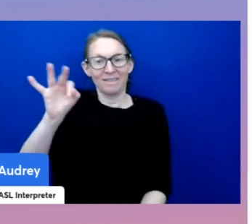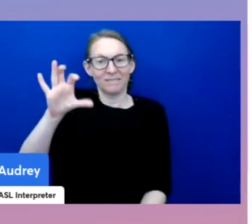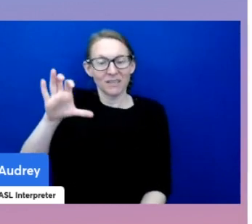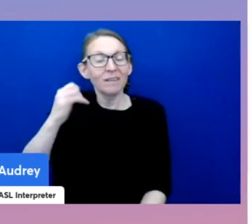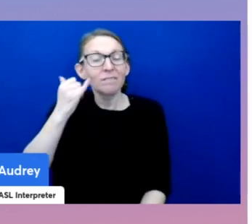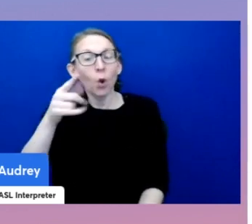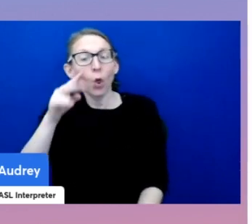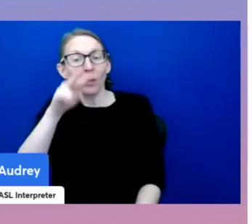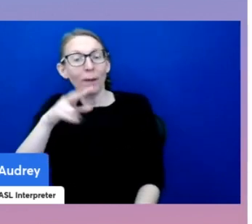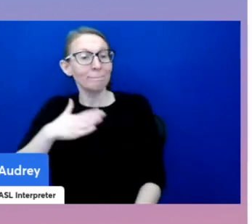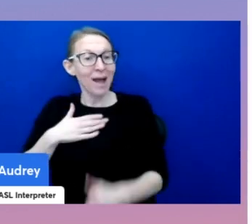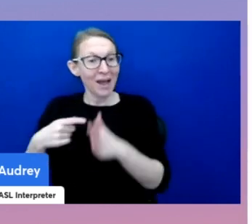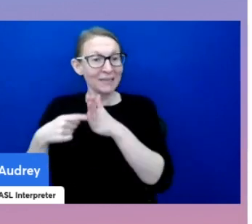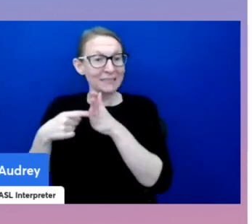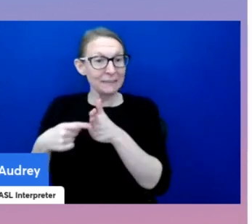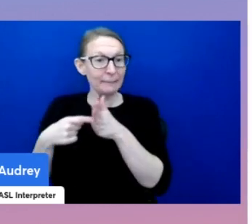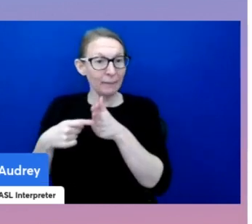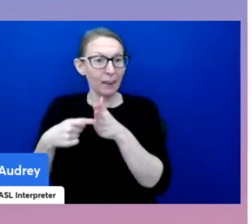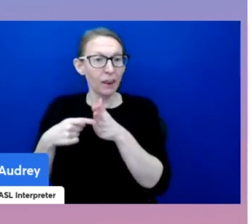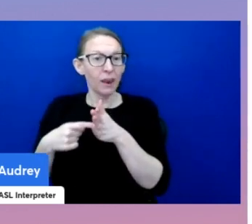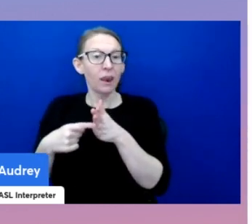here, we have